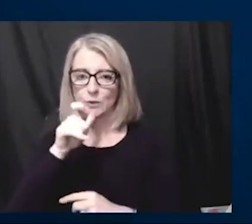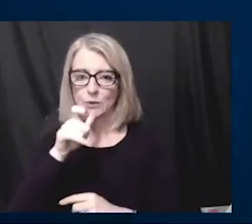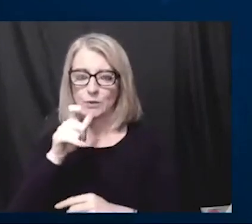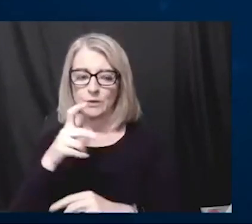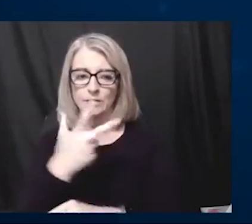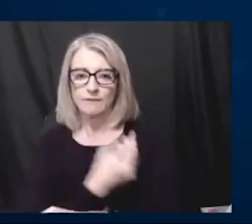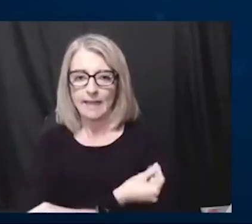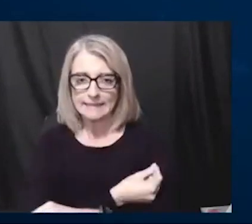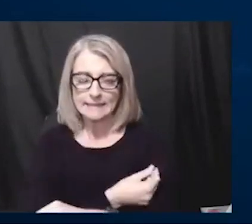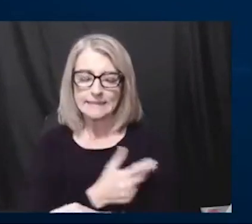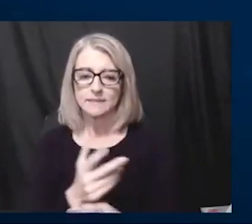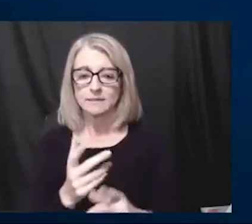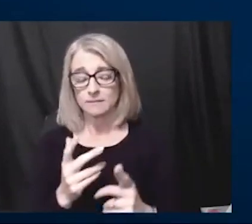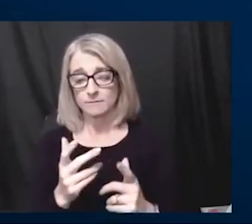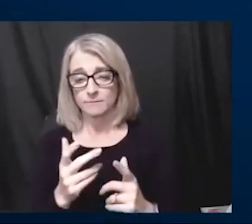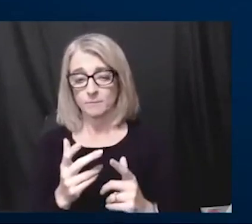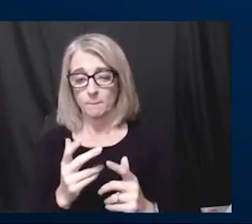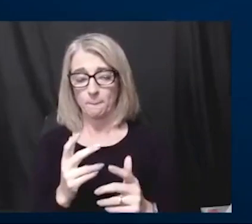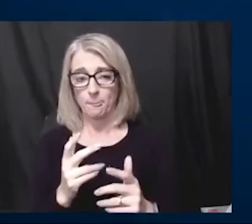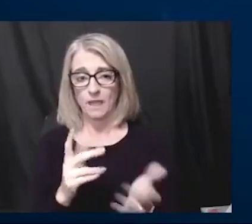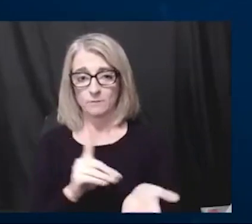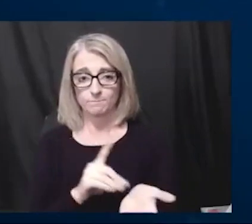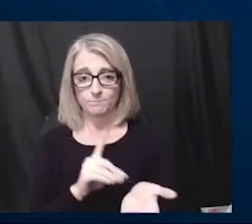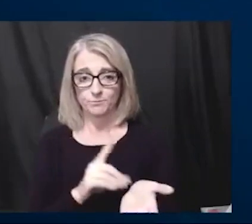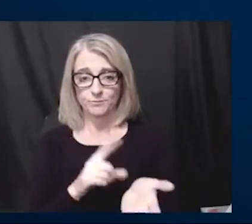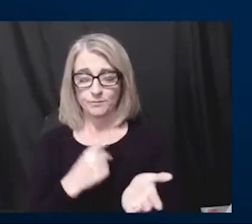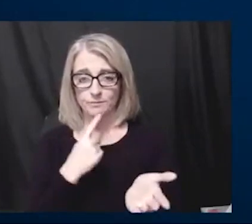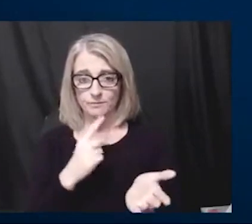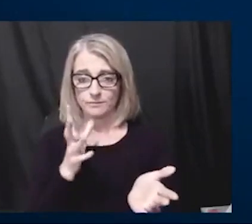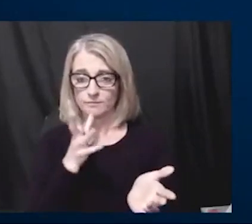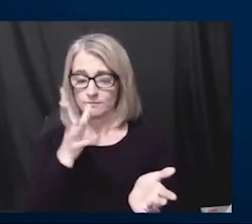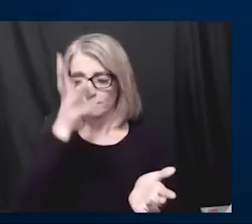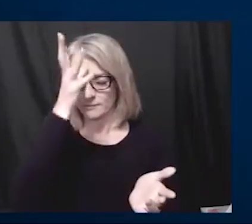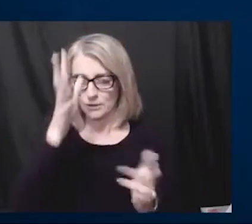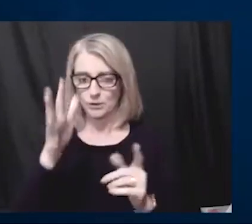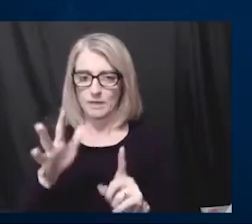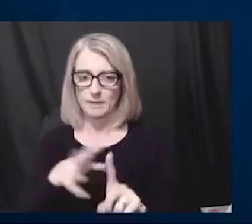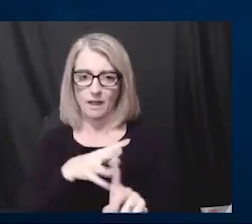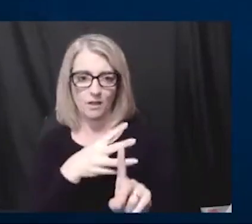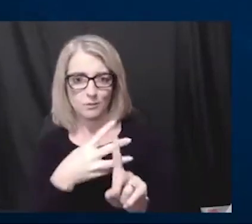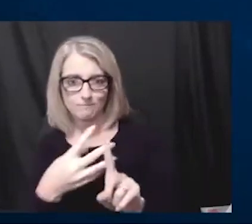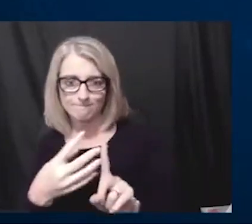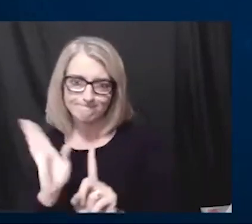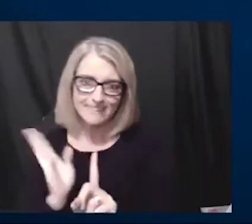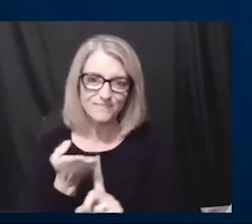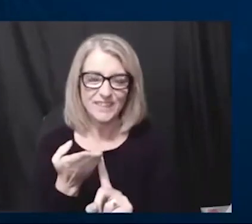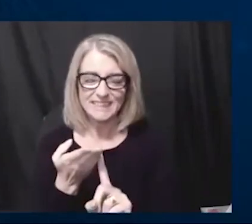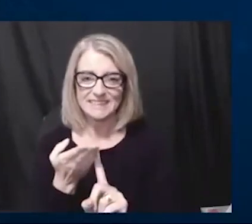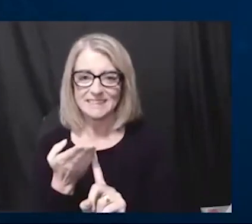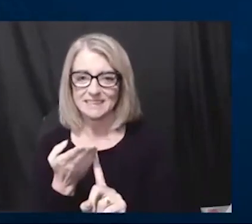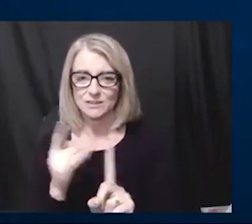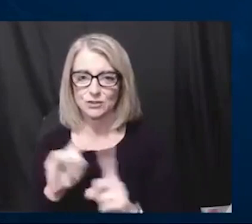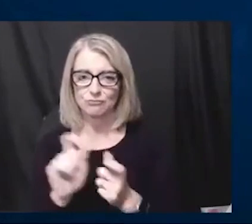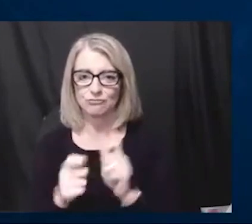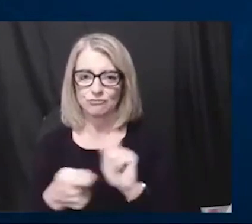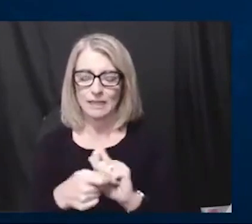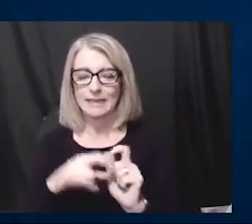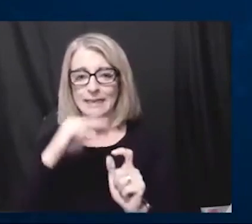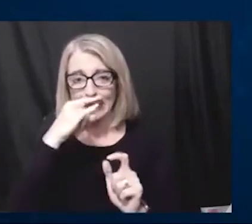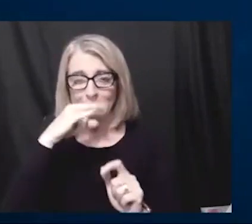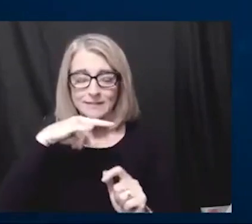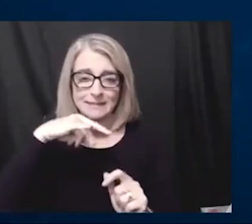fully understand. What we do know, and we'll be talking about this tomorrow, I think. There's a really good article that got published in the Journal of